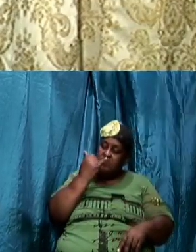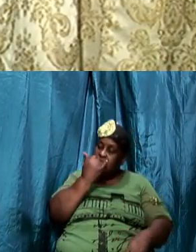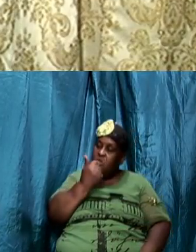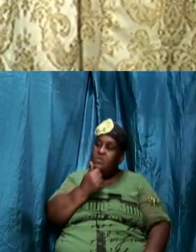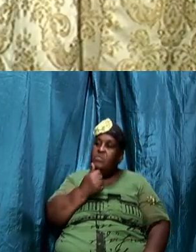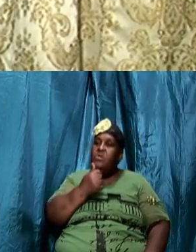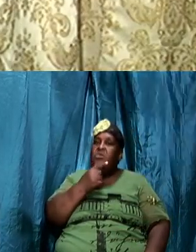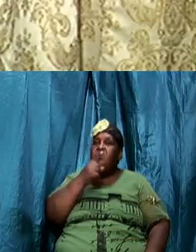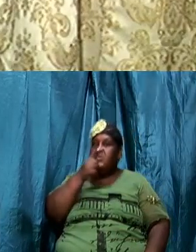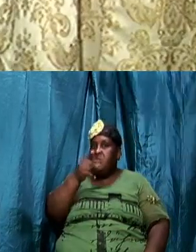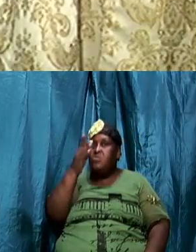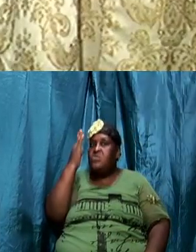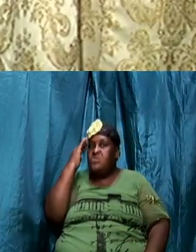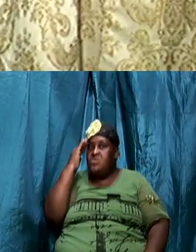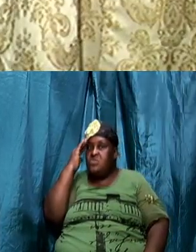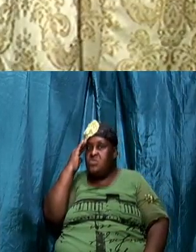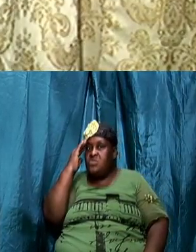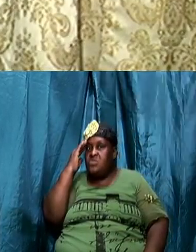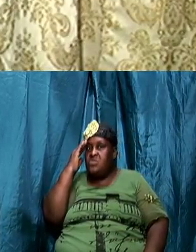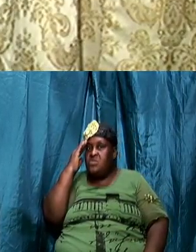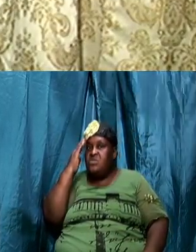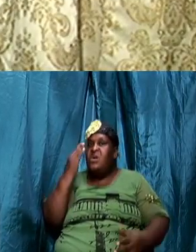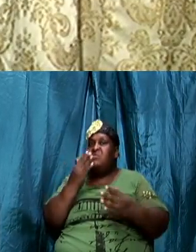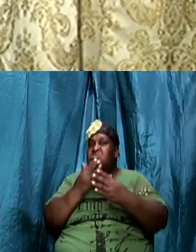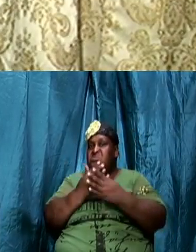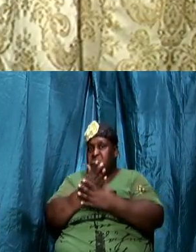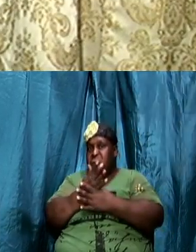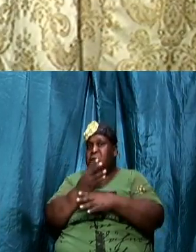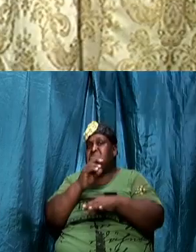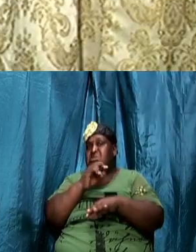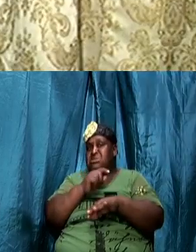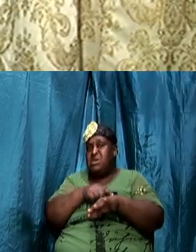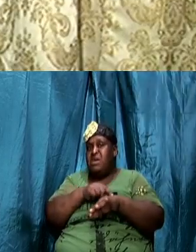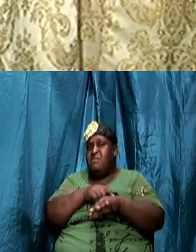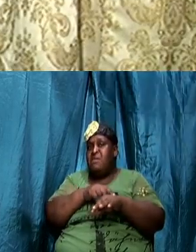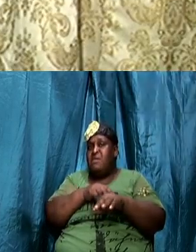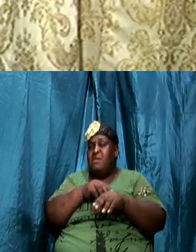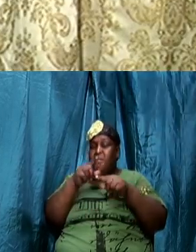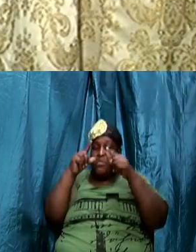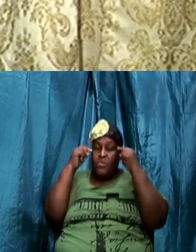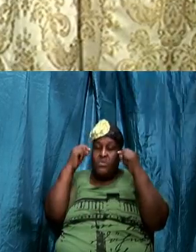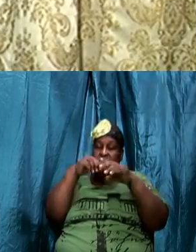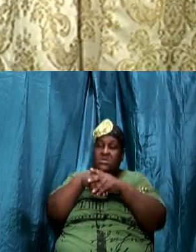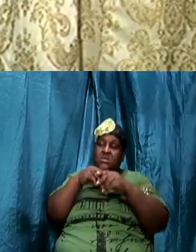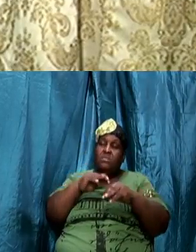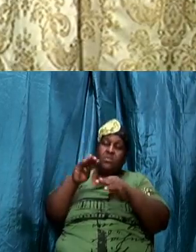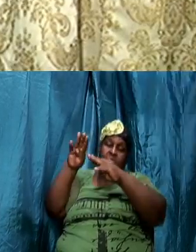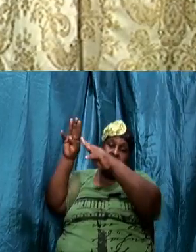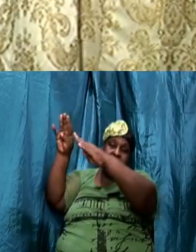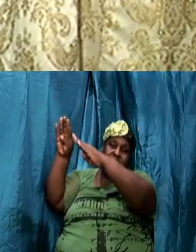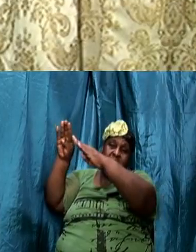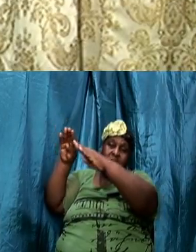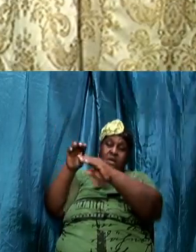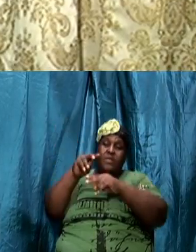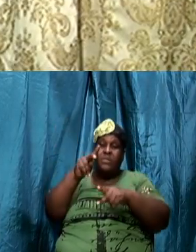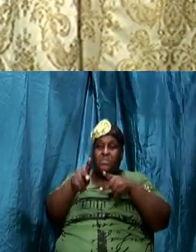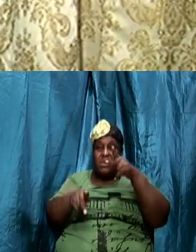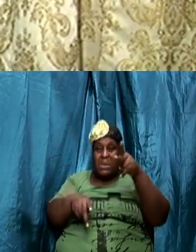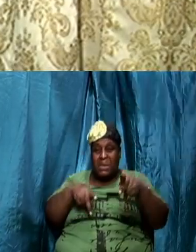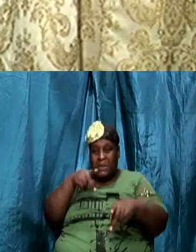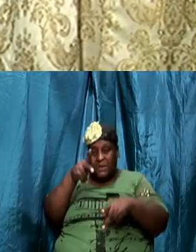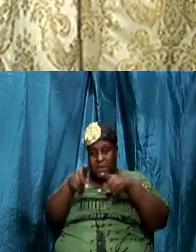that during the time that Moses was in the mountain, the people,